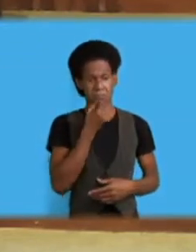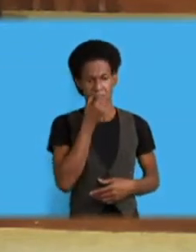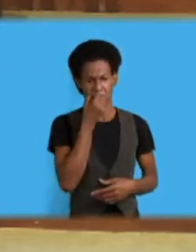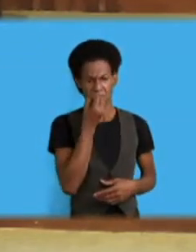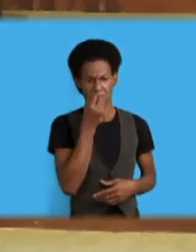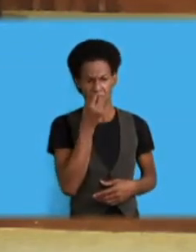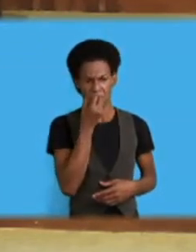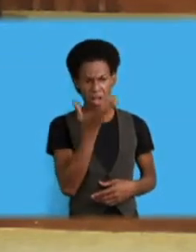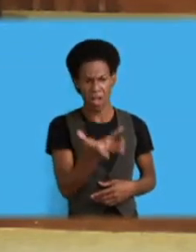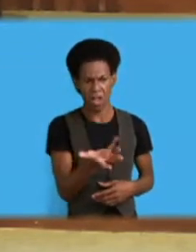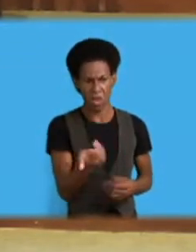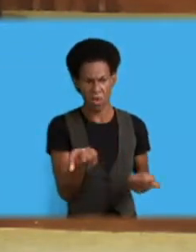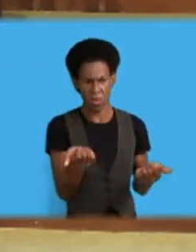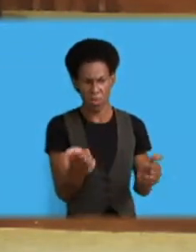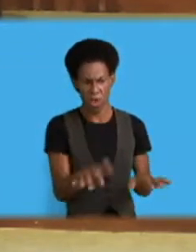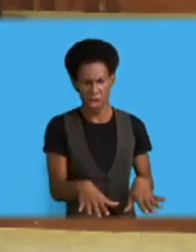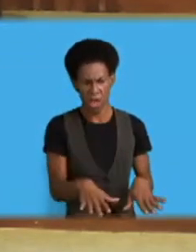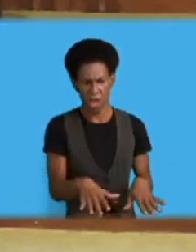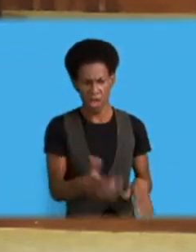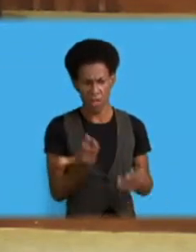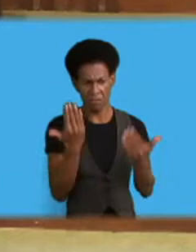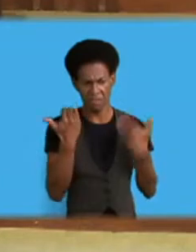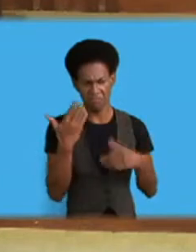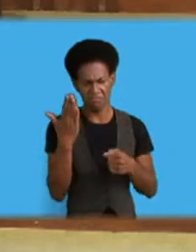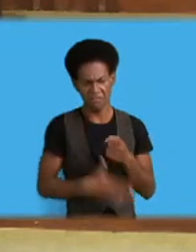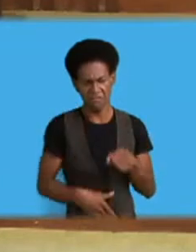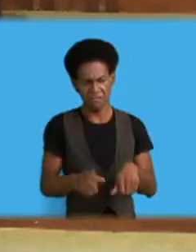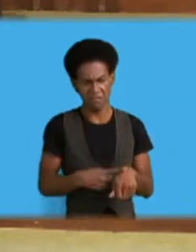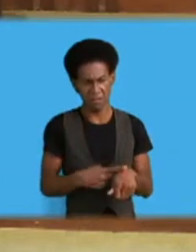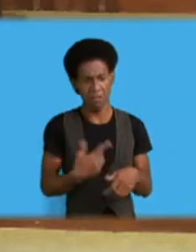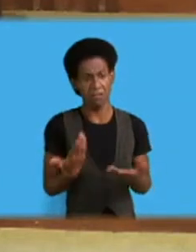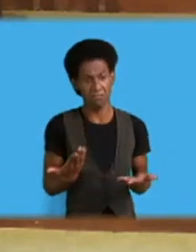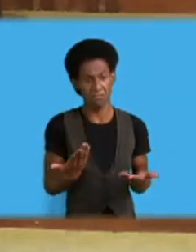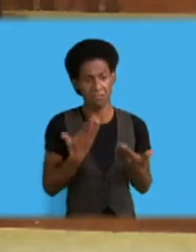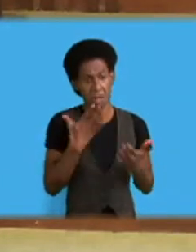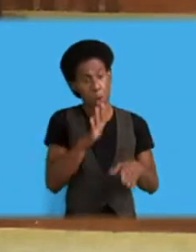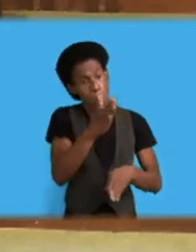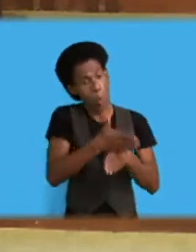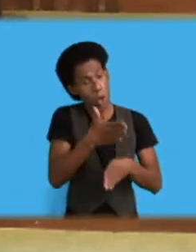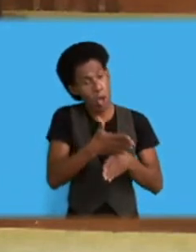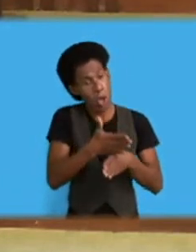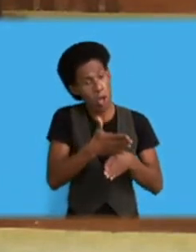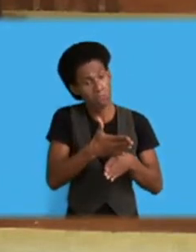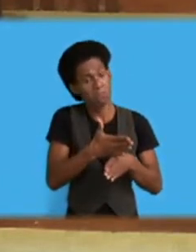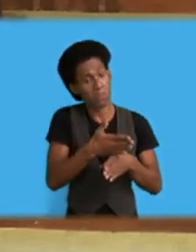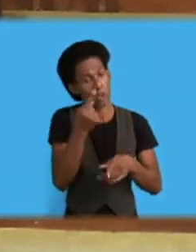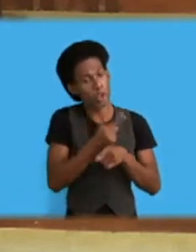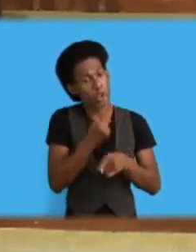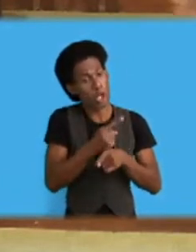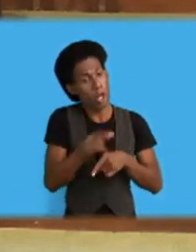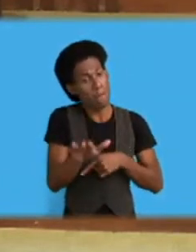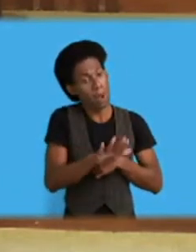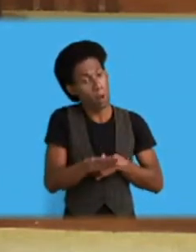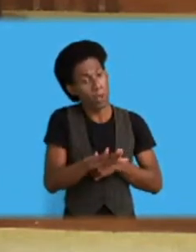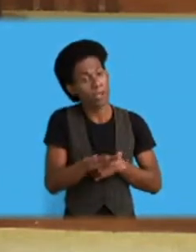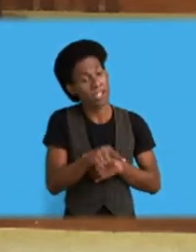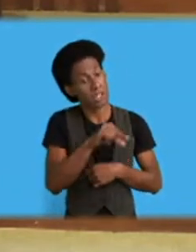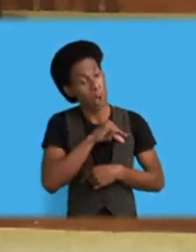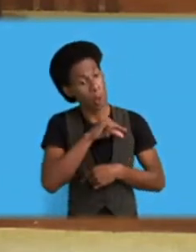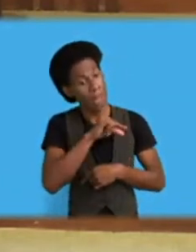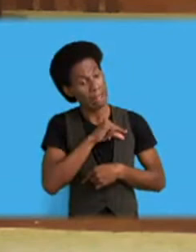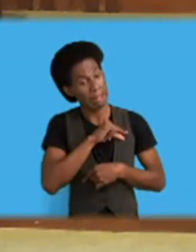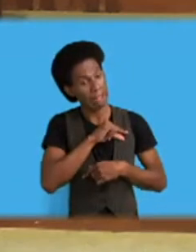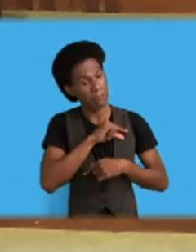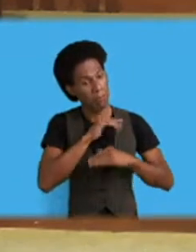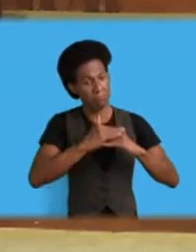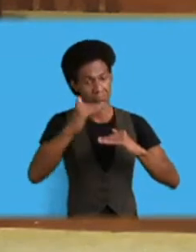not too late. You know, we appreciate what he's trying to do. He's talking about quality, he's talking about, you know, getting people together.